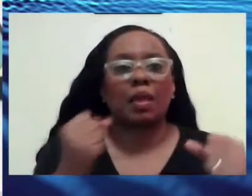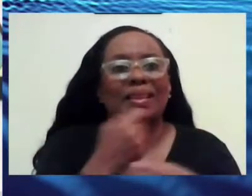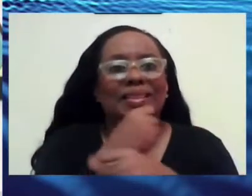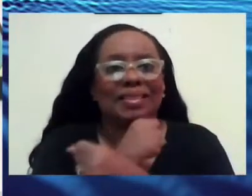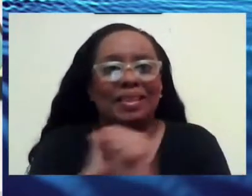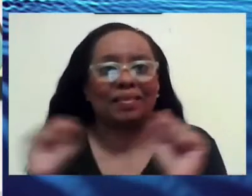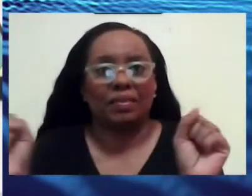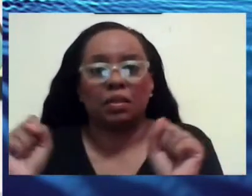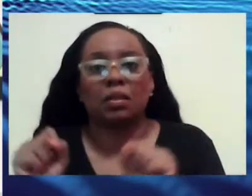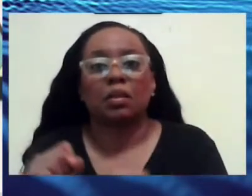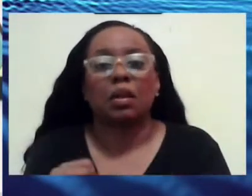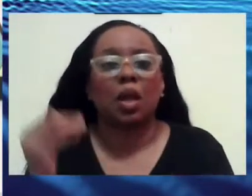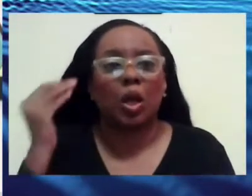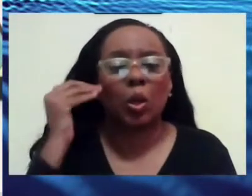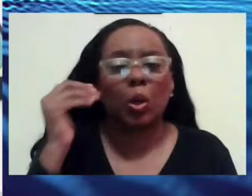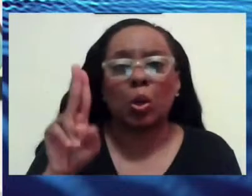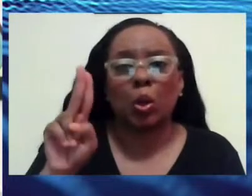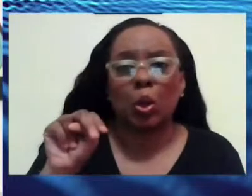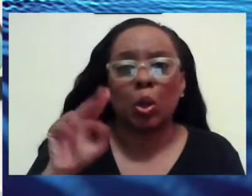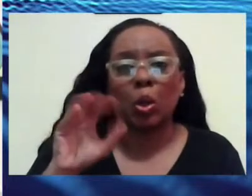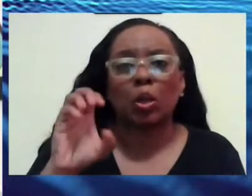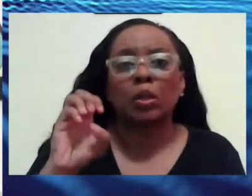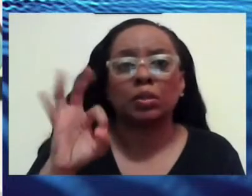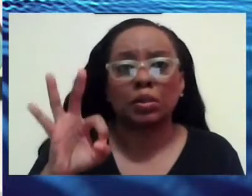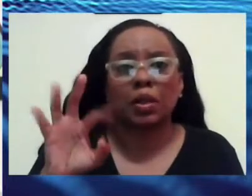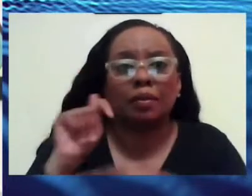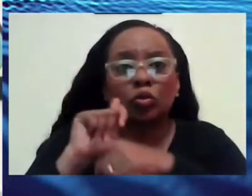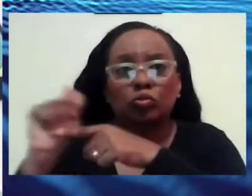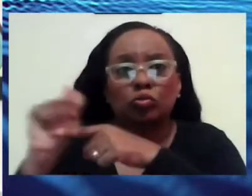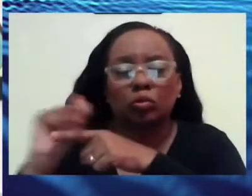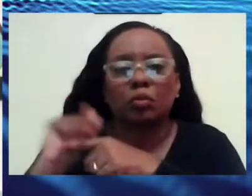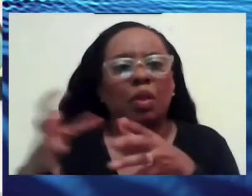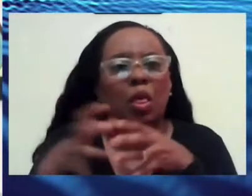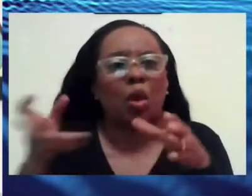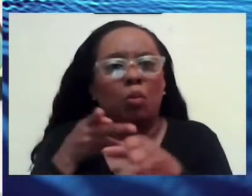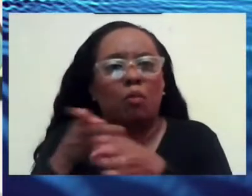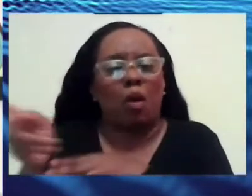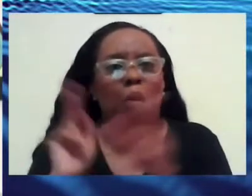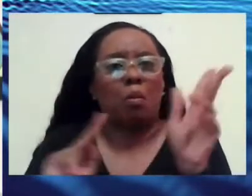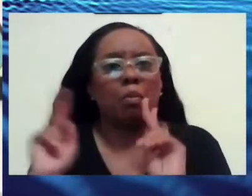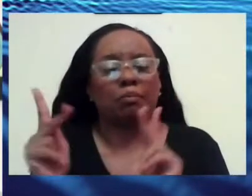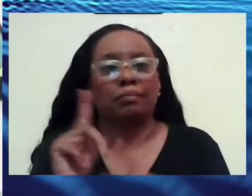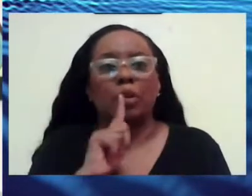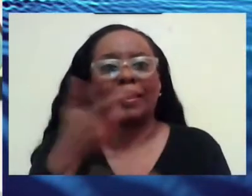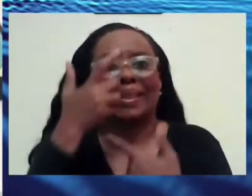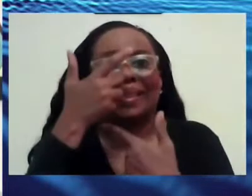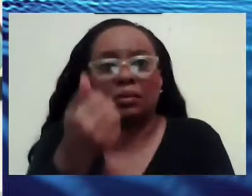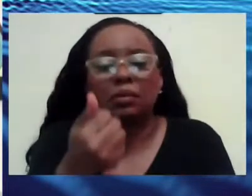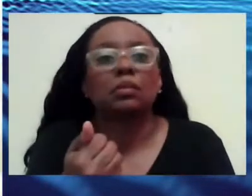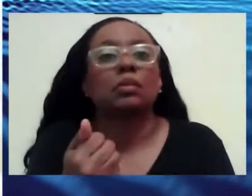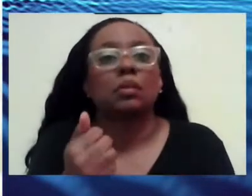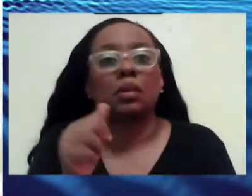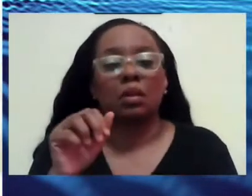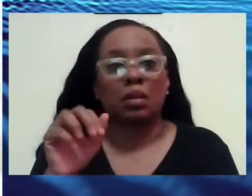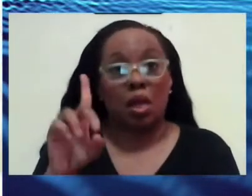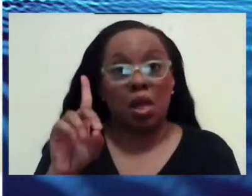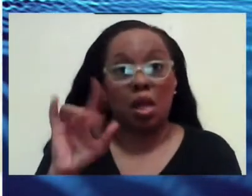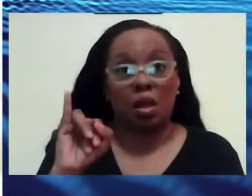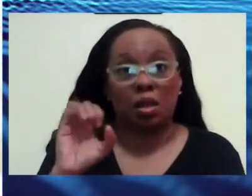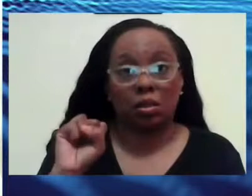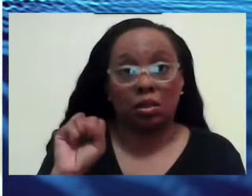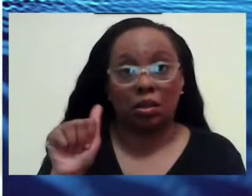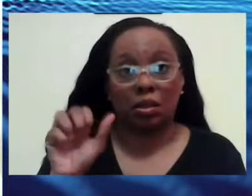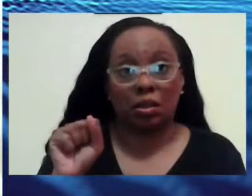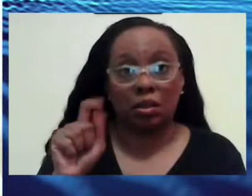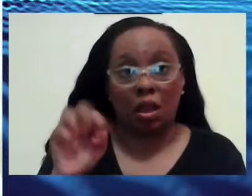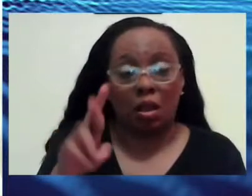would have been done by UNICEF as well. And I think we have a lot of professionals within the system who themselves are interested in disaster management and